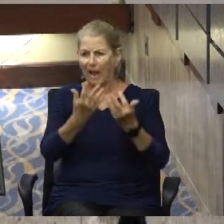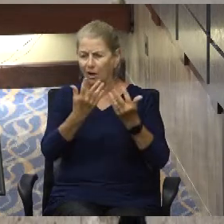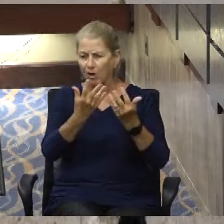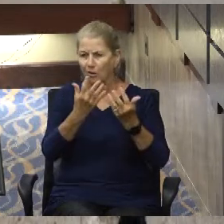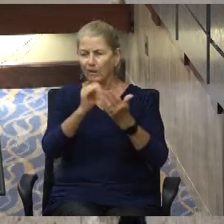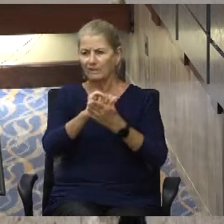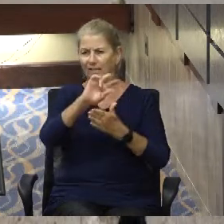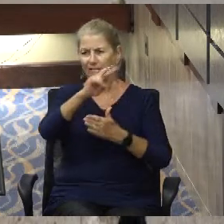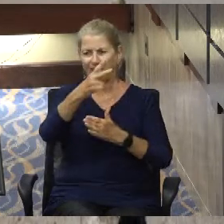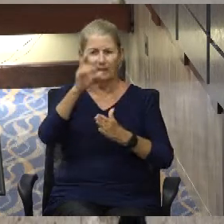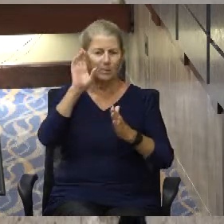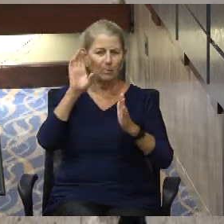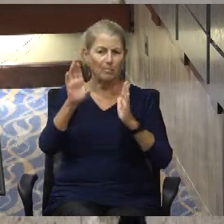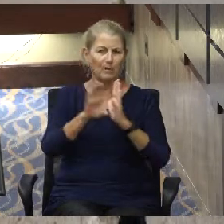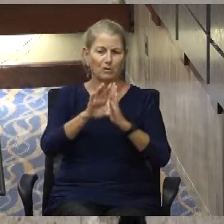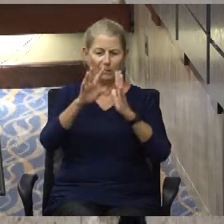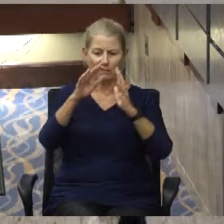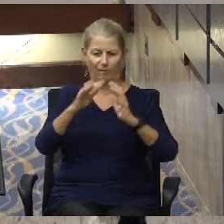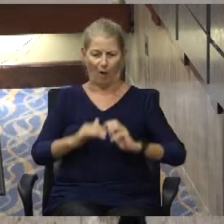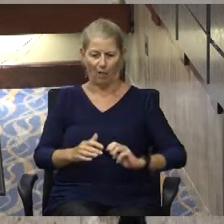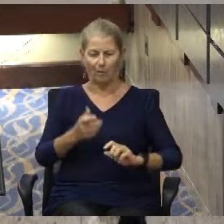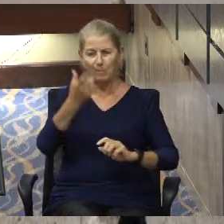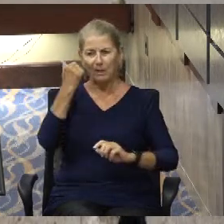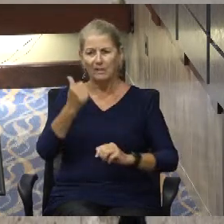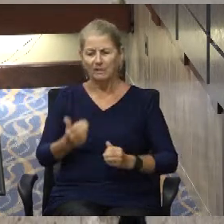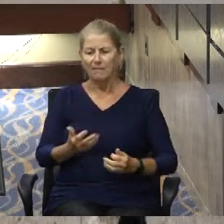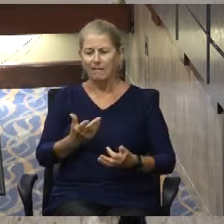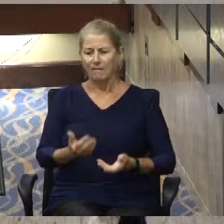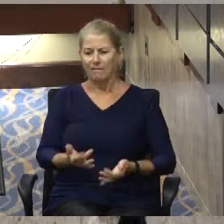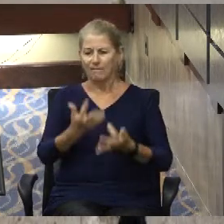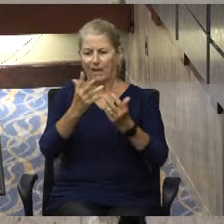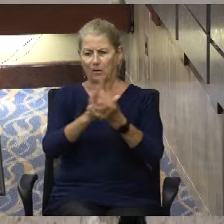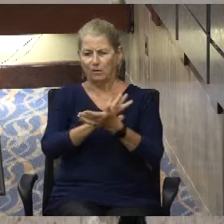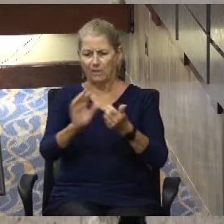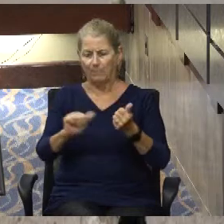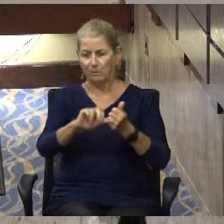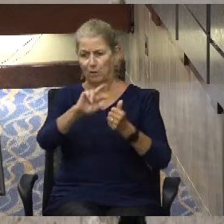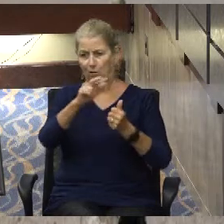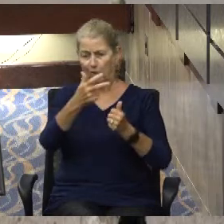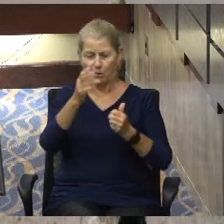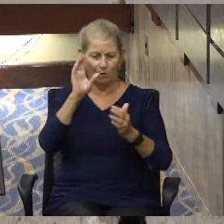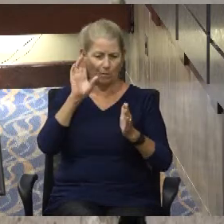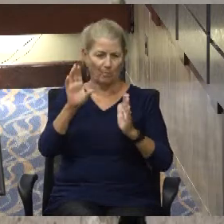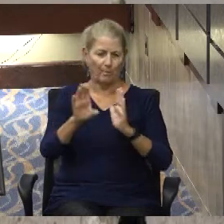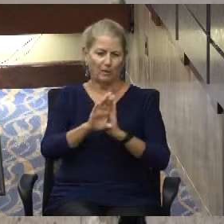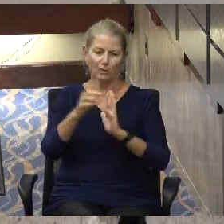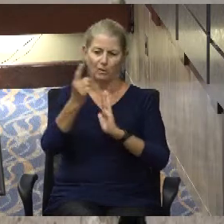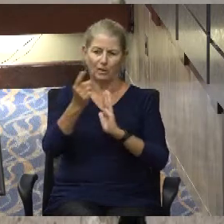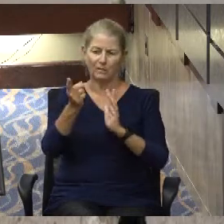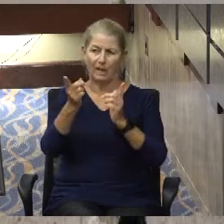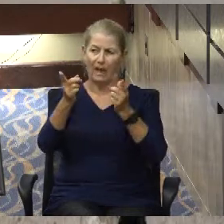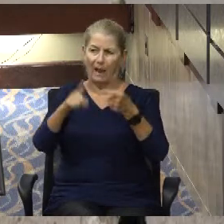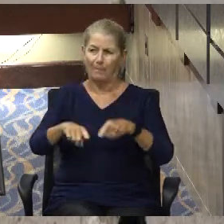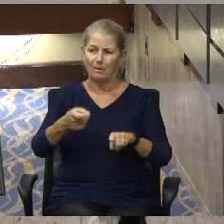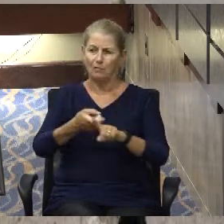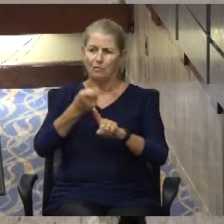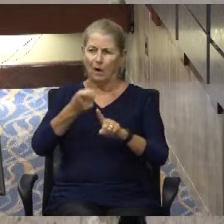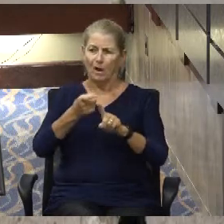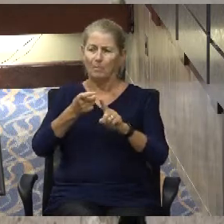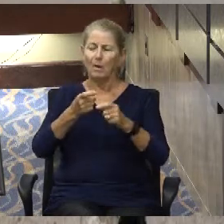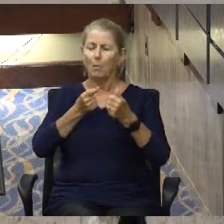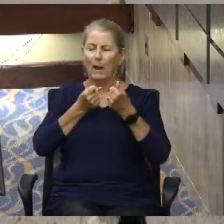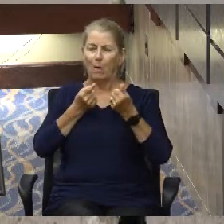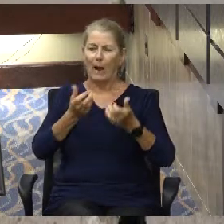is the spalling from the fire damage. The third picture over is spalling in the deck that just happens from wear and tear. And then the